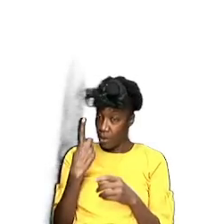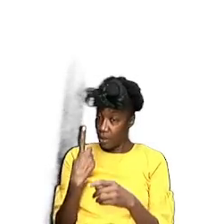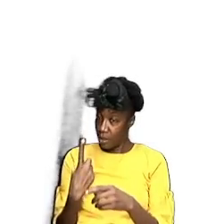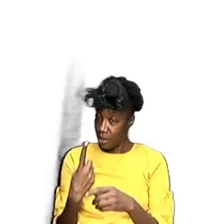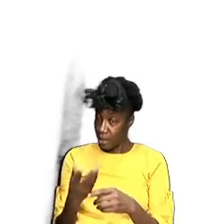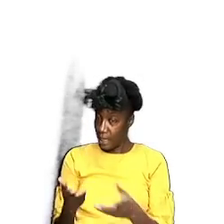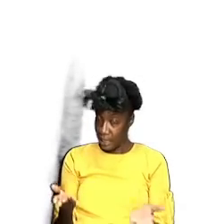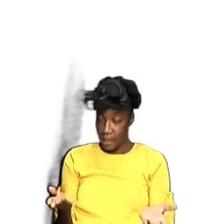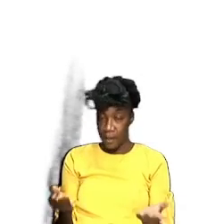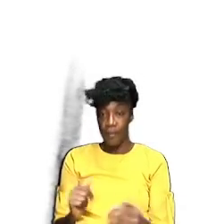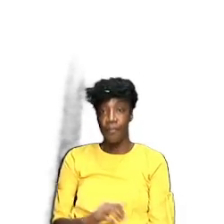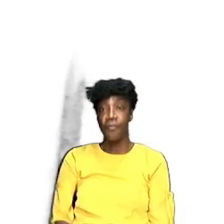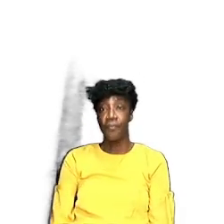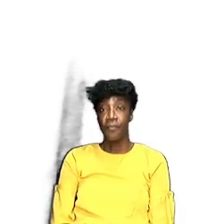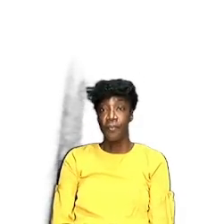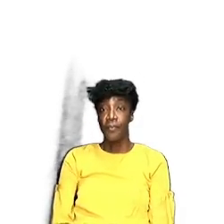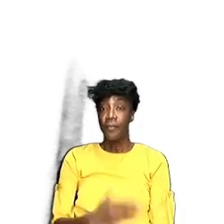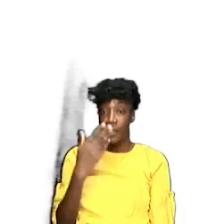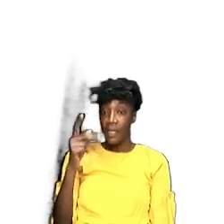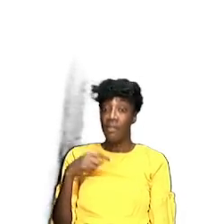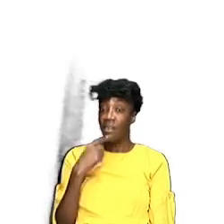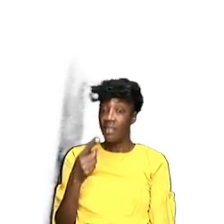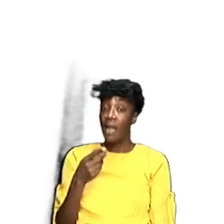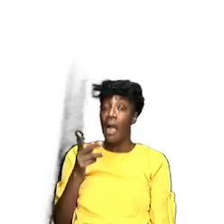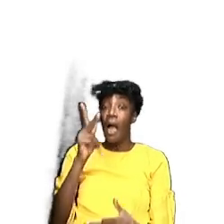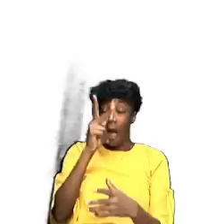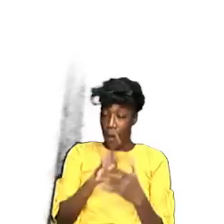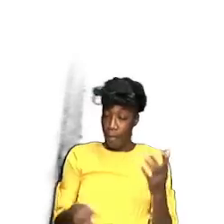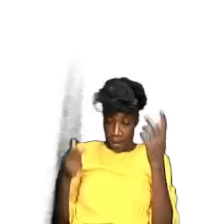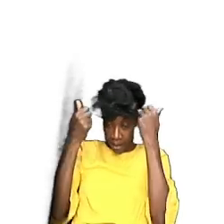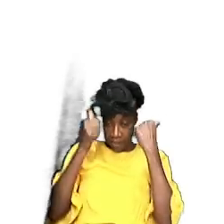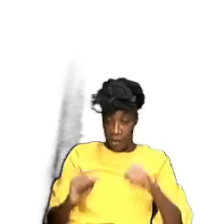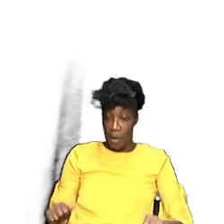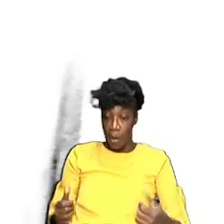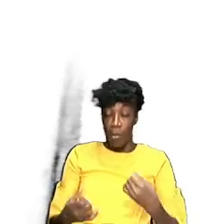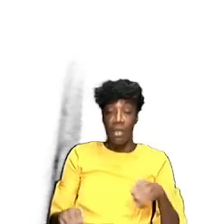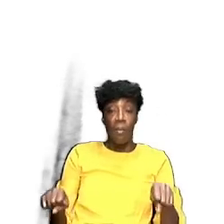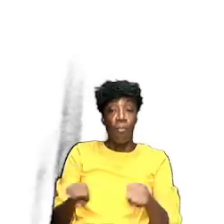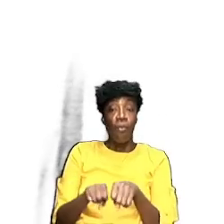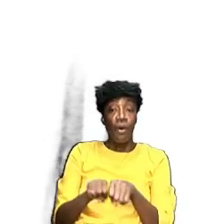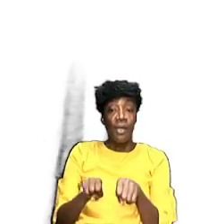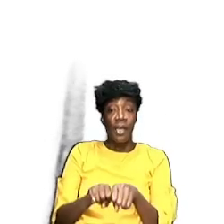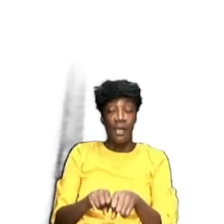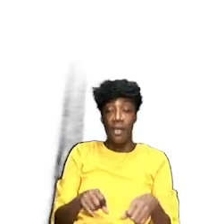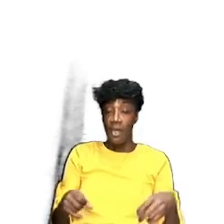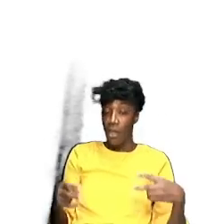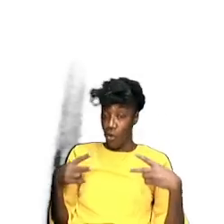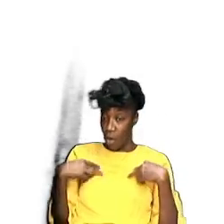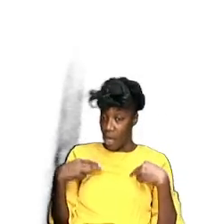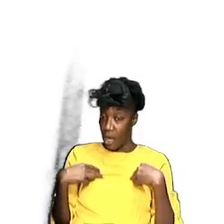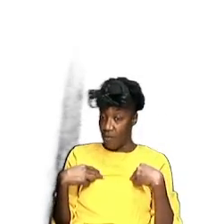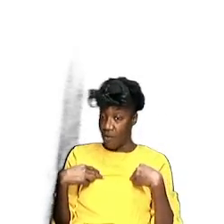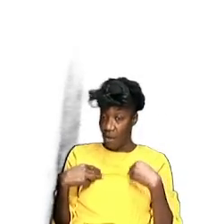this as a part of the armor, but it's very important for us to have this for the armor to work.